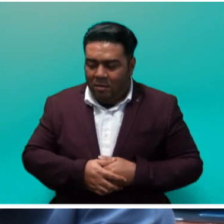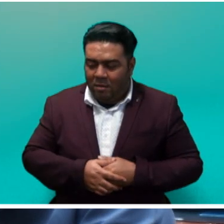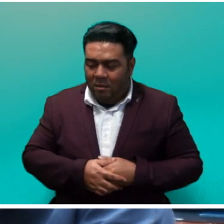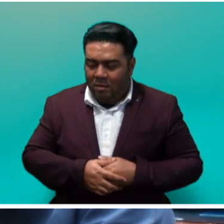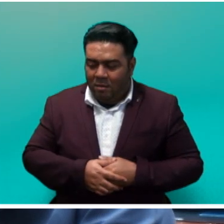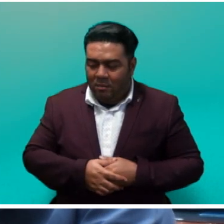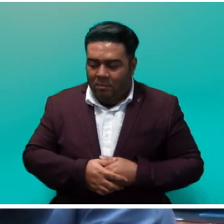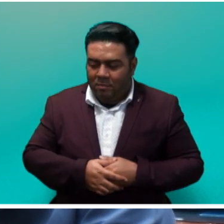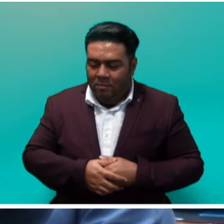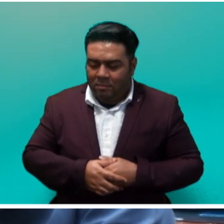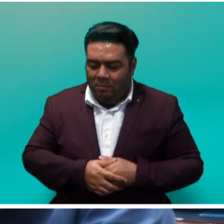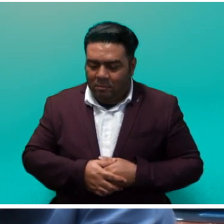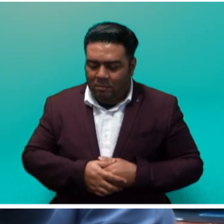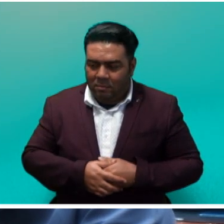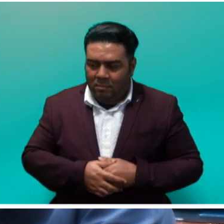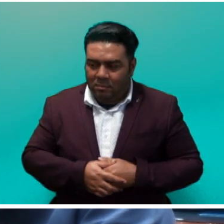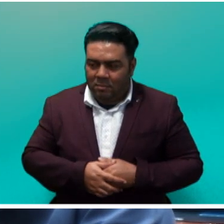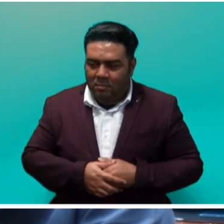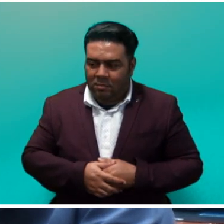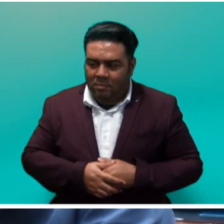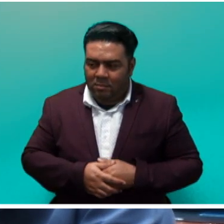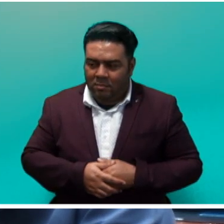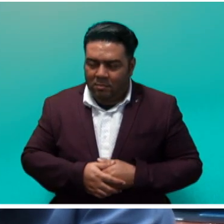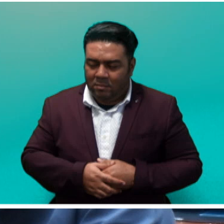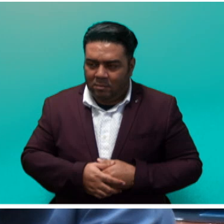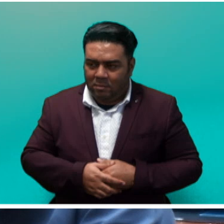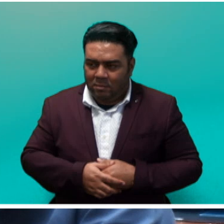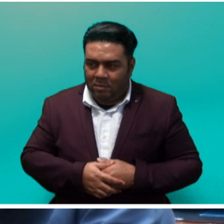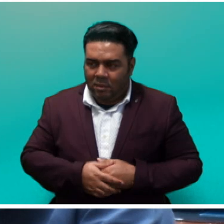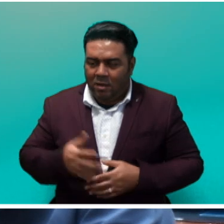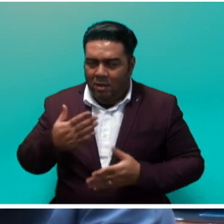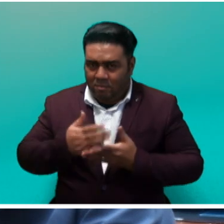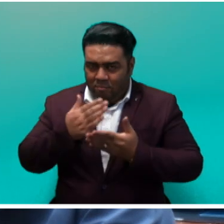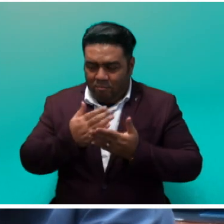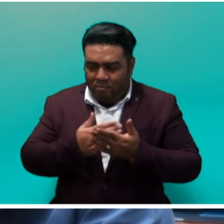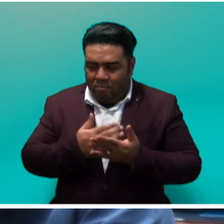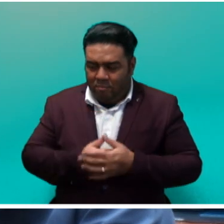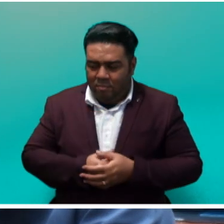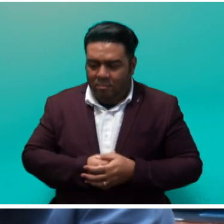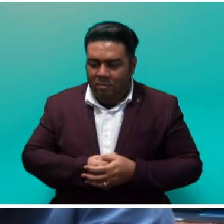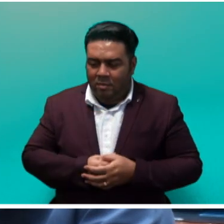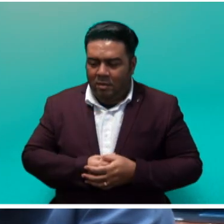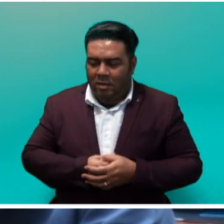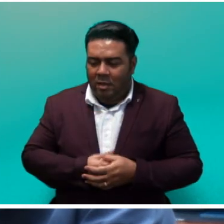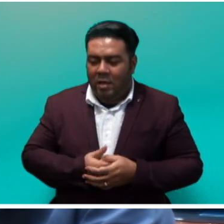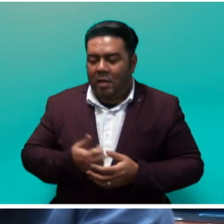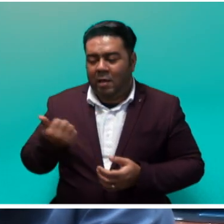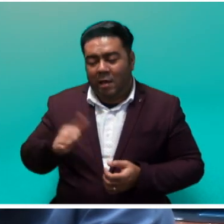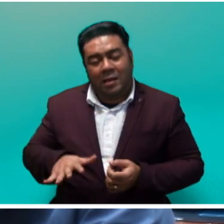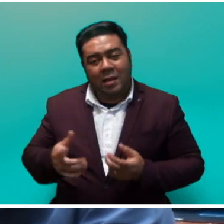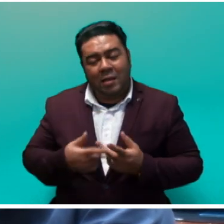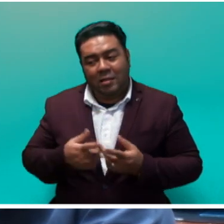regulatory compliance and, of course, accommodate any necessary